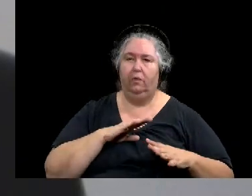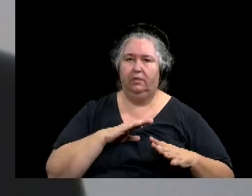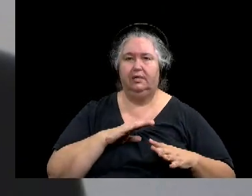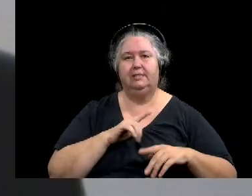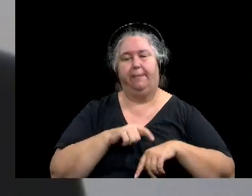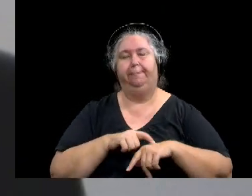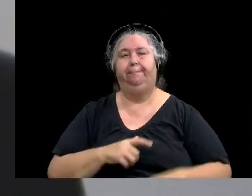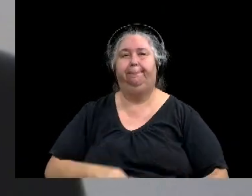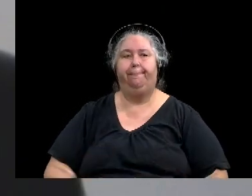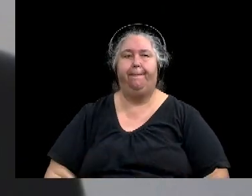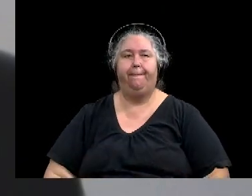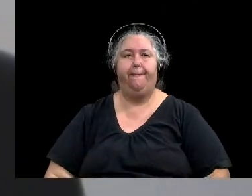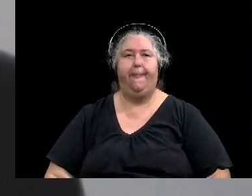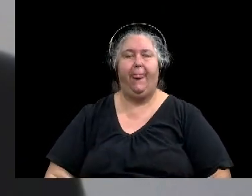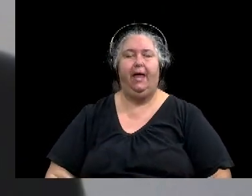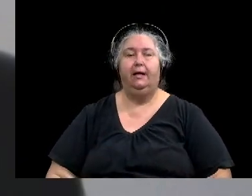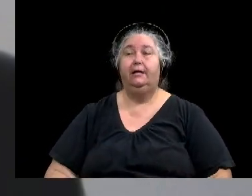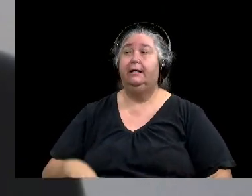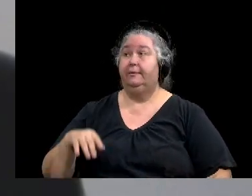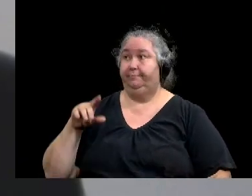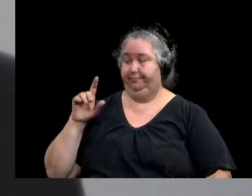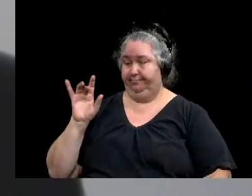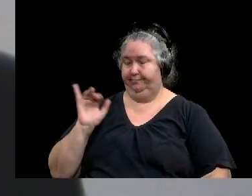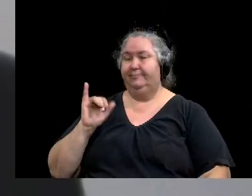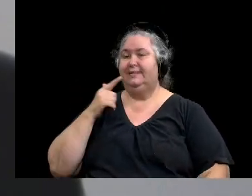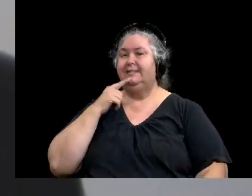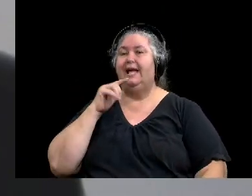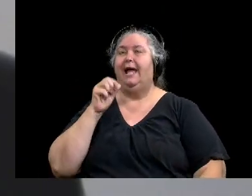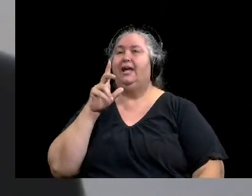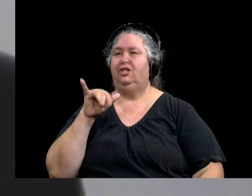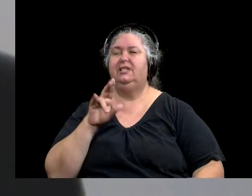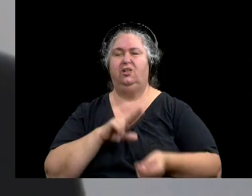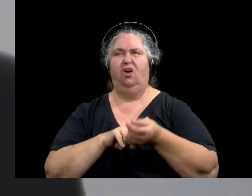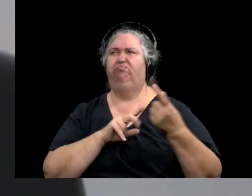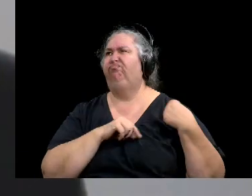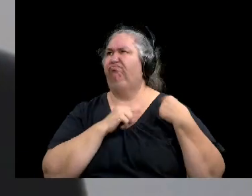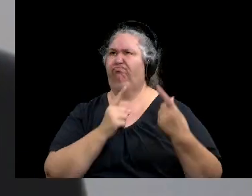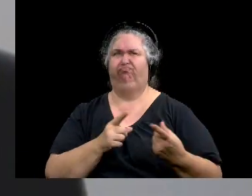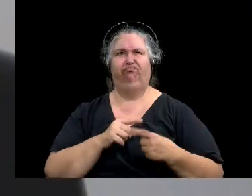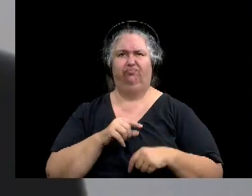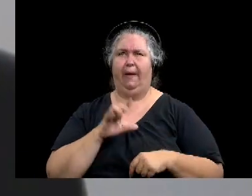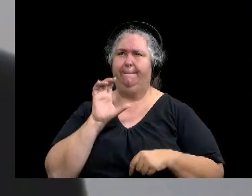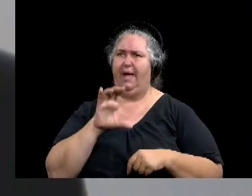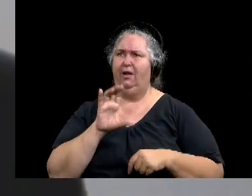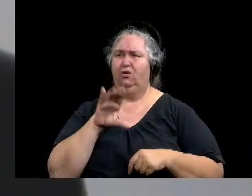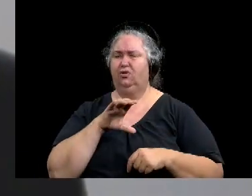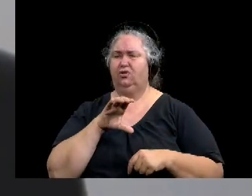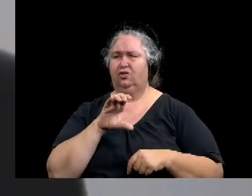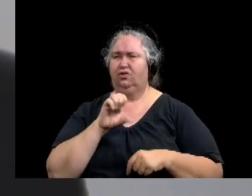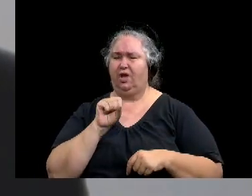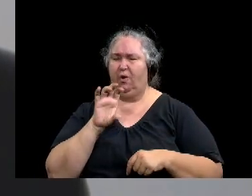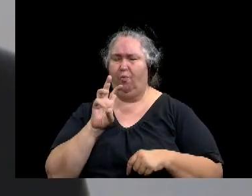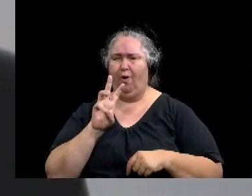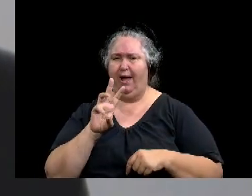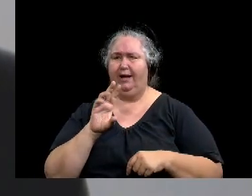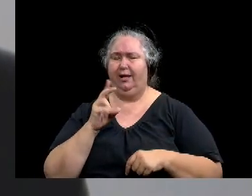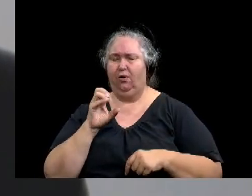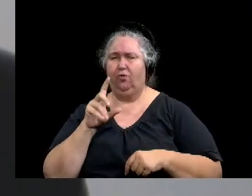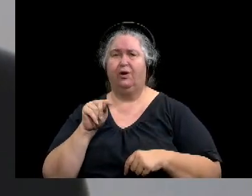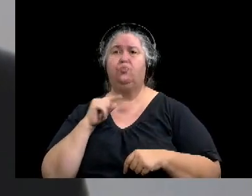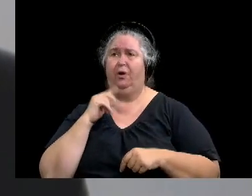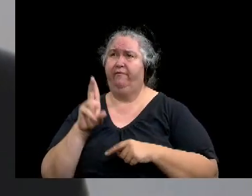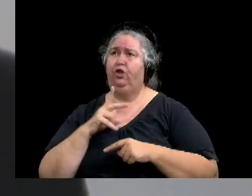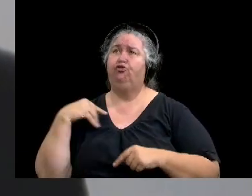agency nursing has been something that hospitals, including Baylor Scott and White Hillcrest, have used from time to time